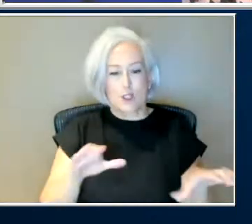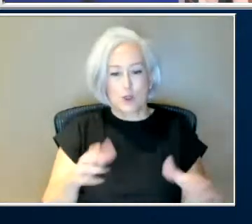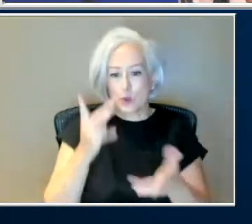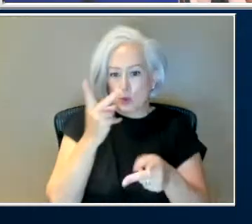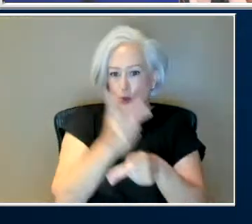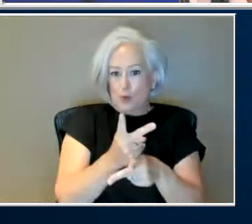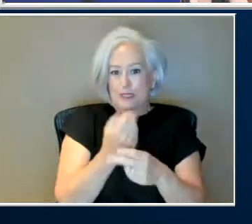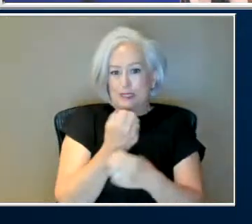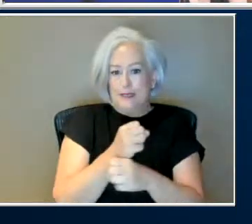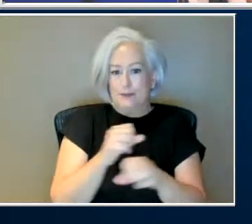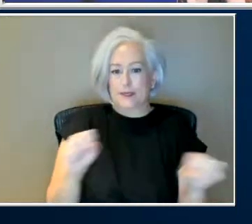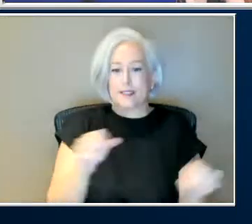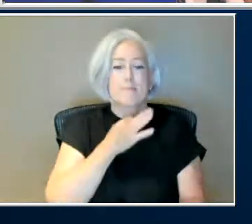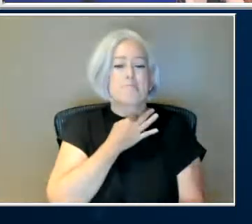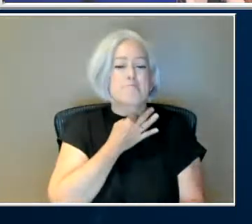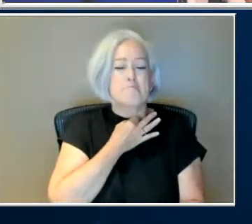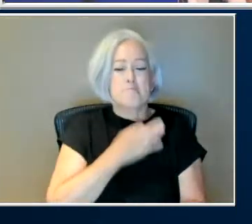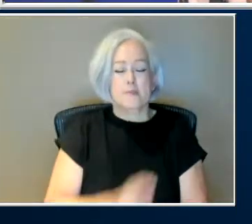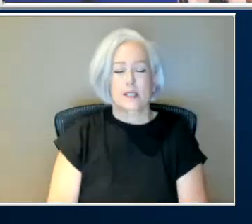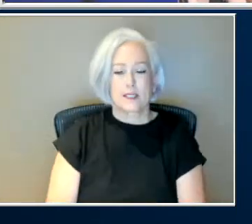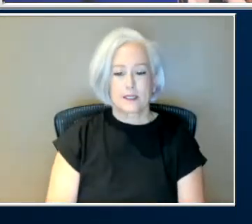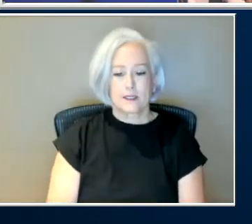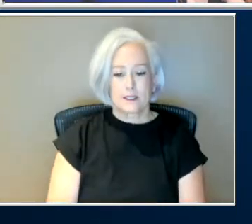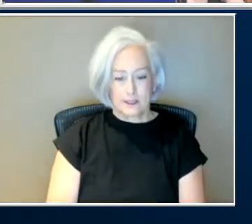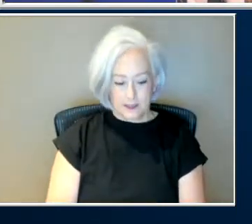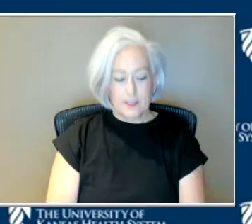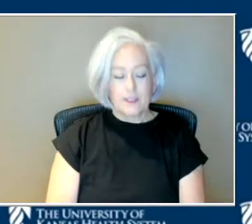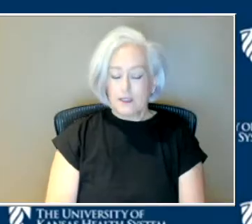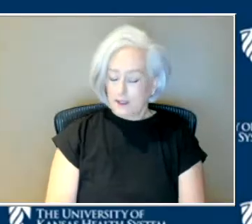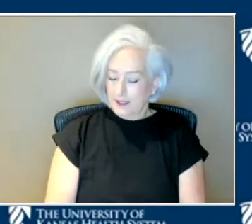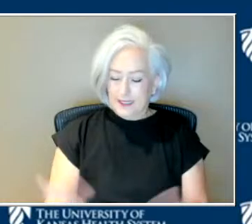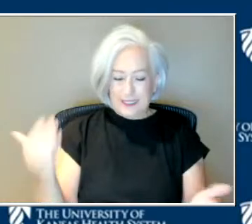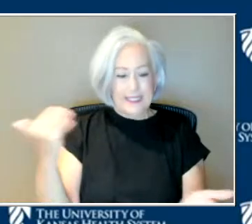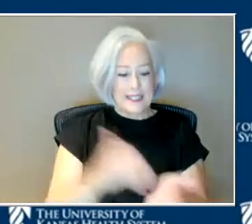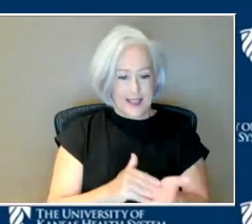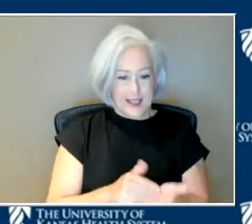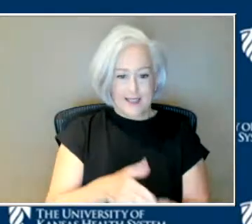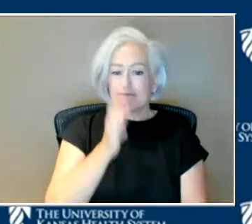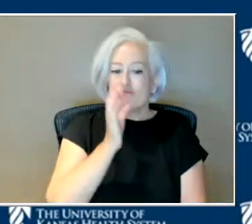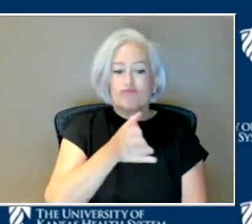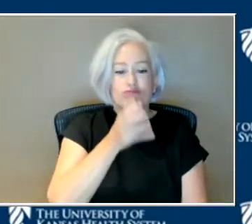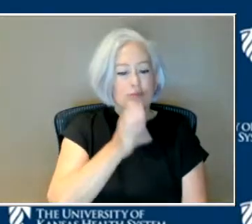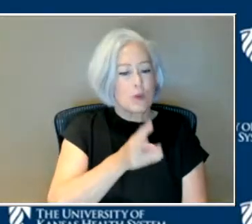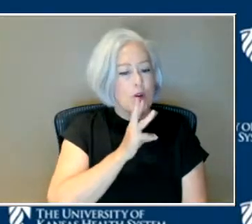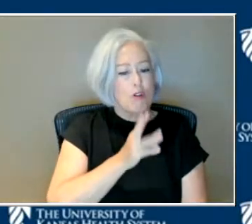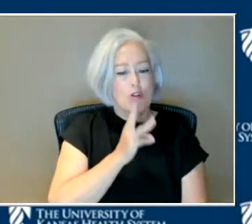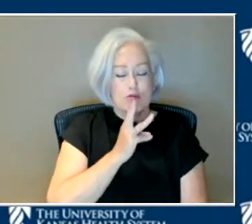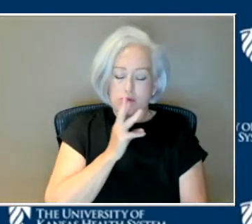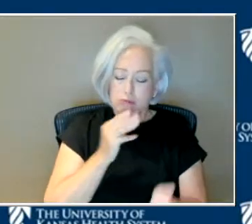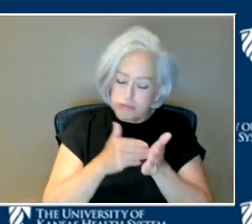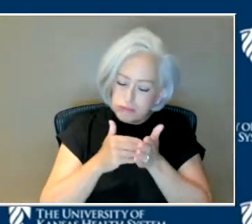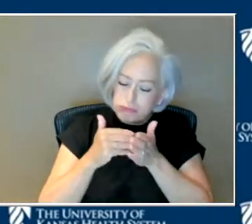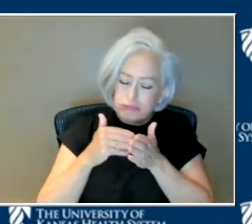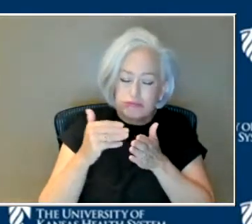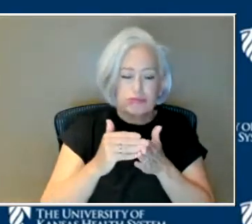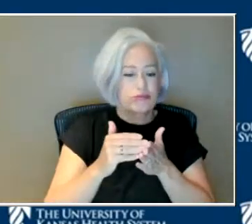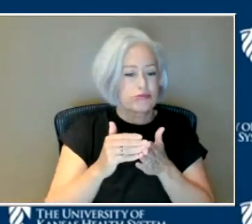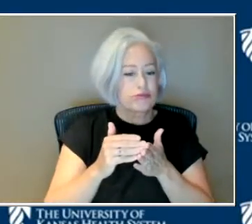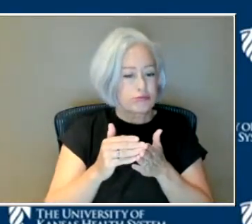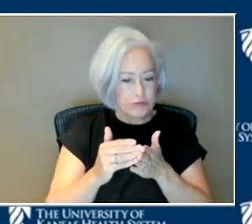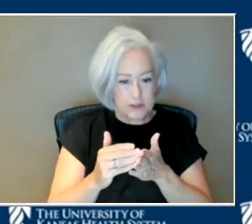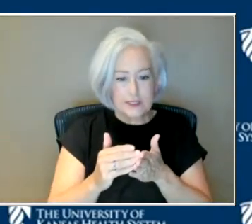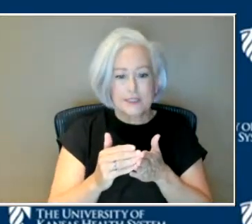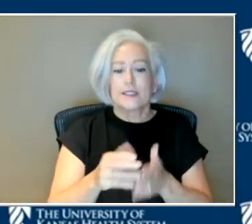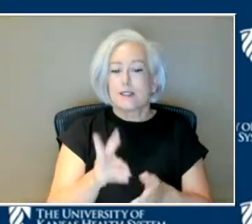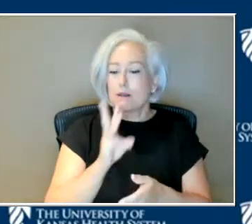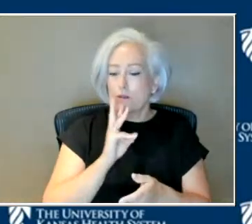them? Well, staying hydrated, as you said, you can't say that enough. Making sure they're drinking water